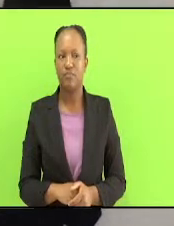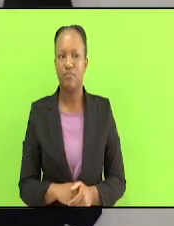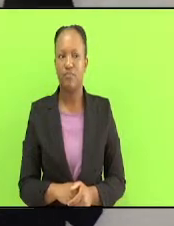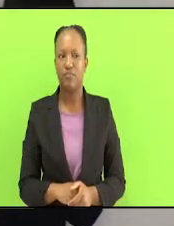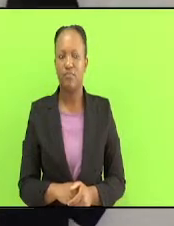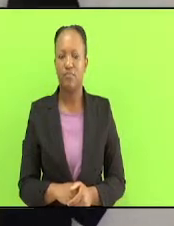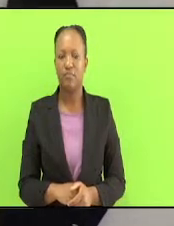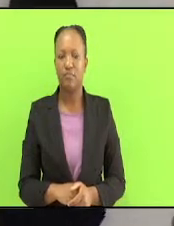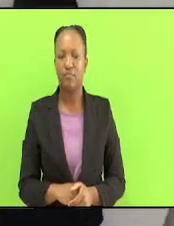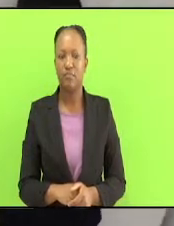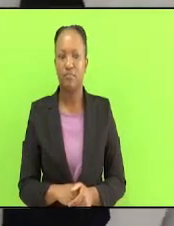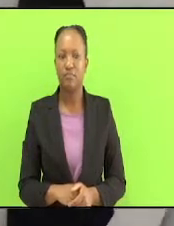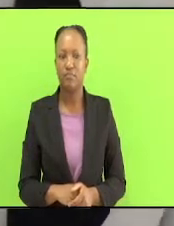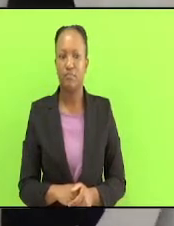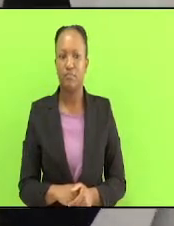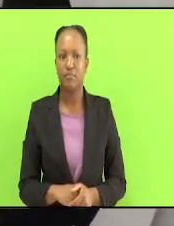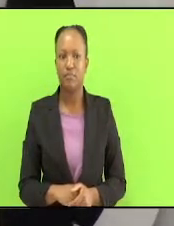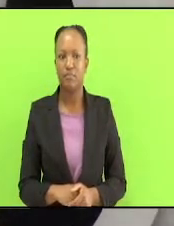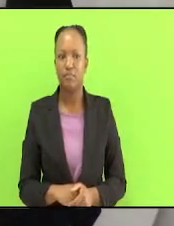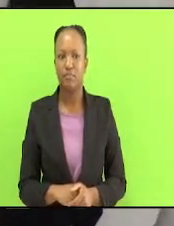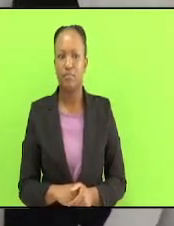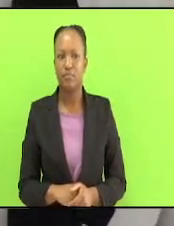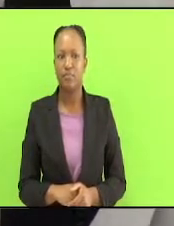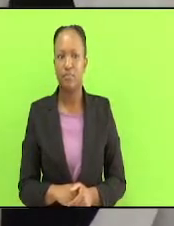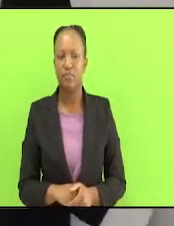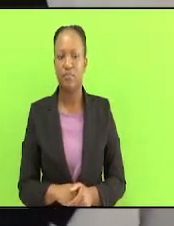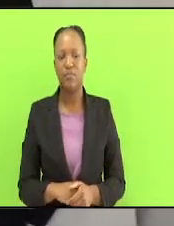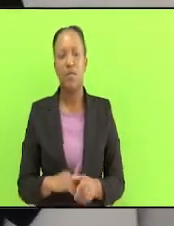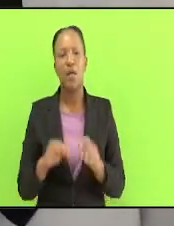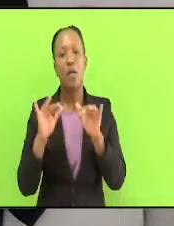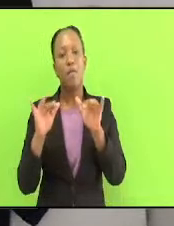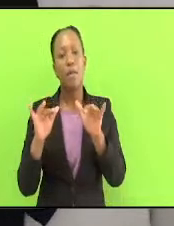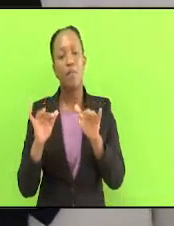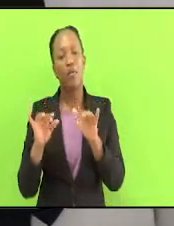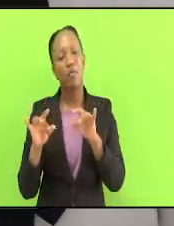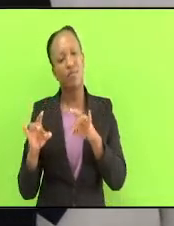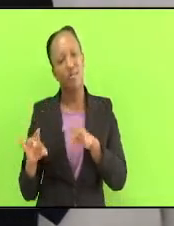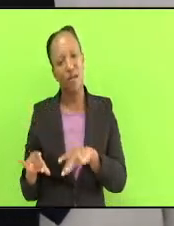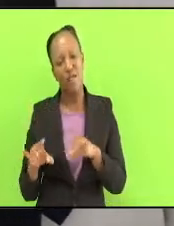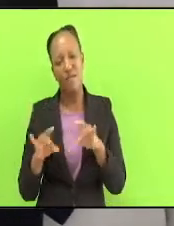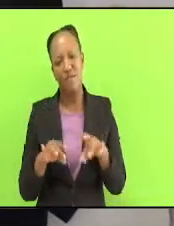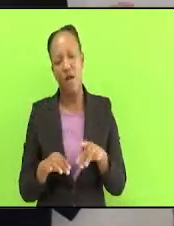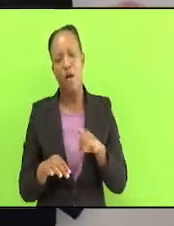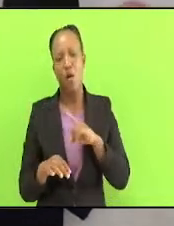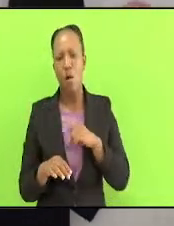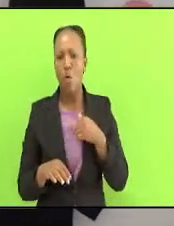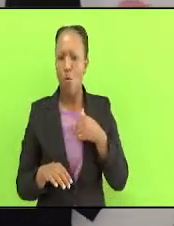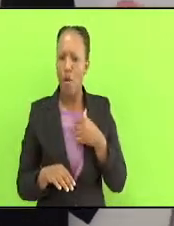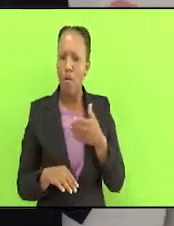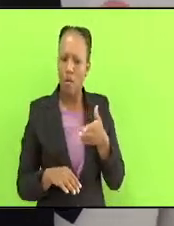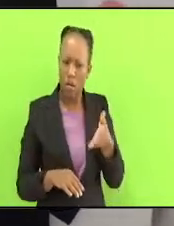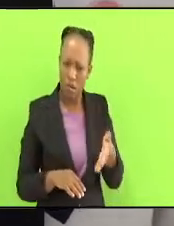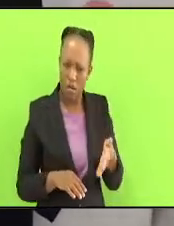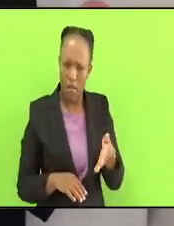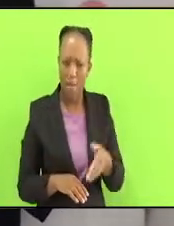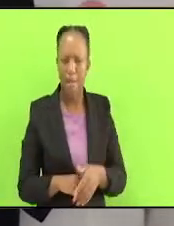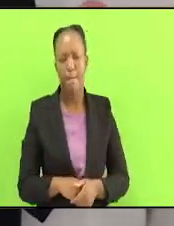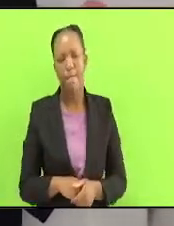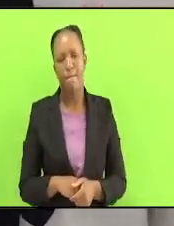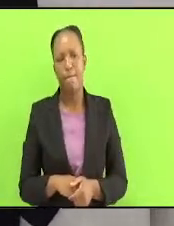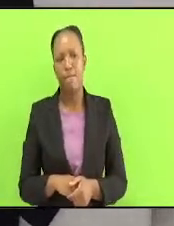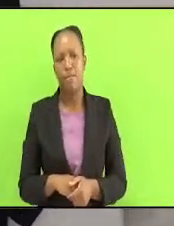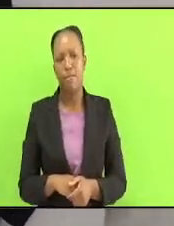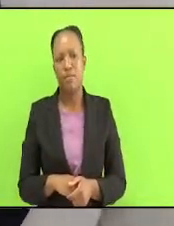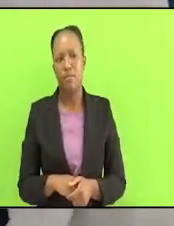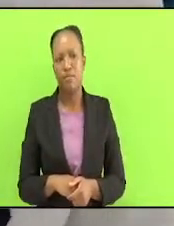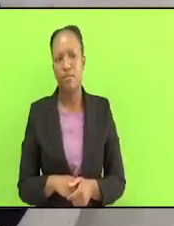gore batho ba sokola while rona re le teng. So what is said about this whole thing is that people are struggling while we ourselves are there. Ke